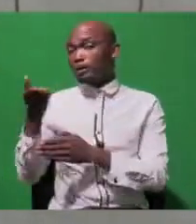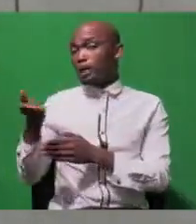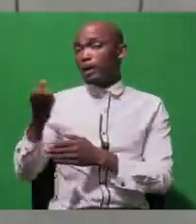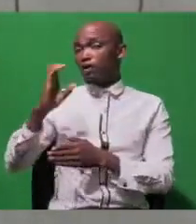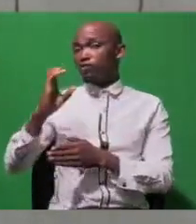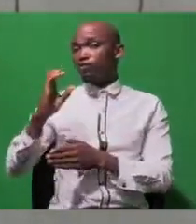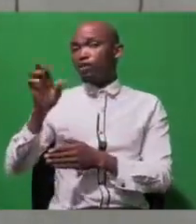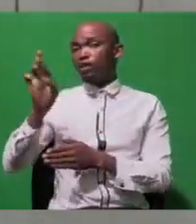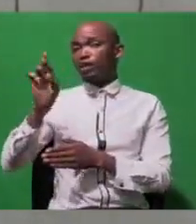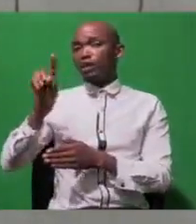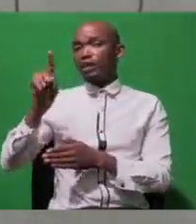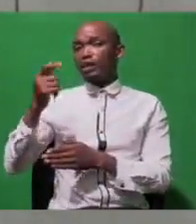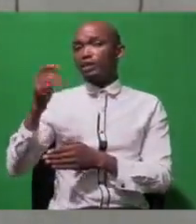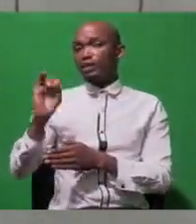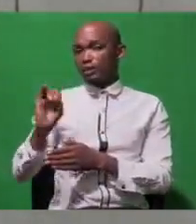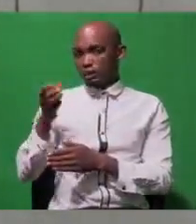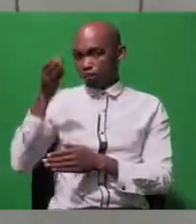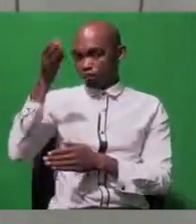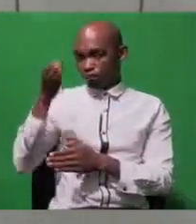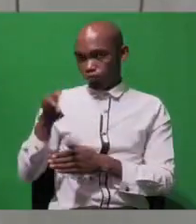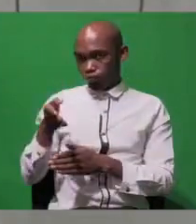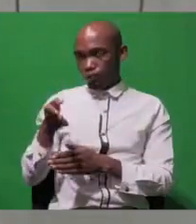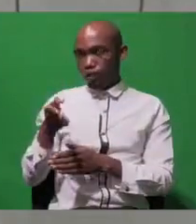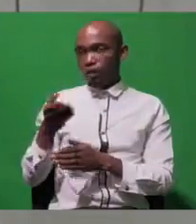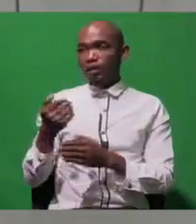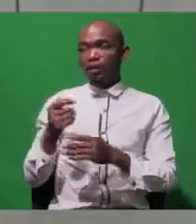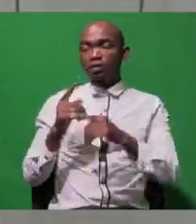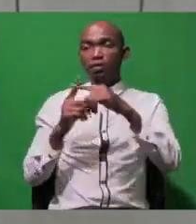When you add